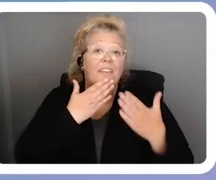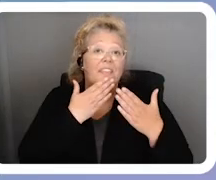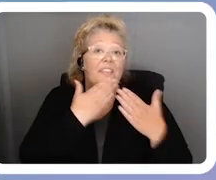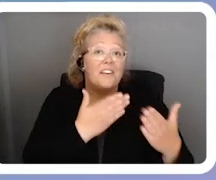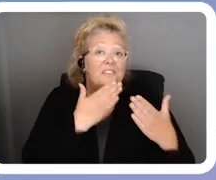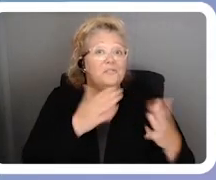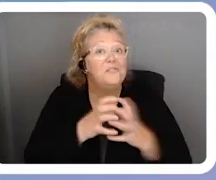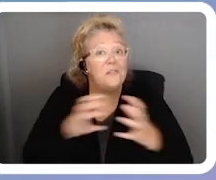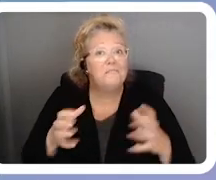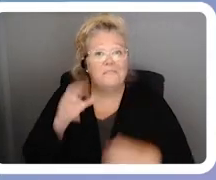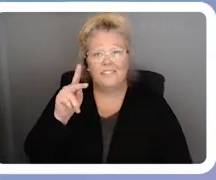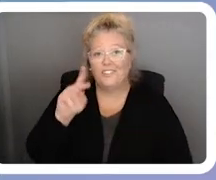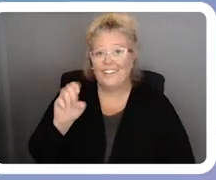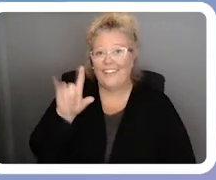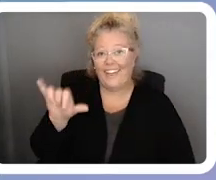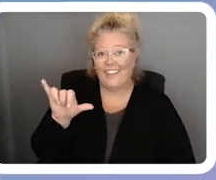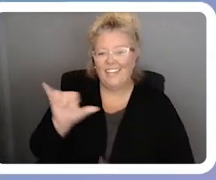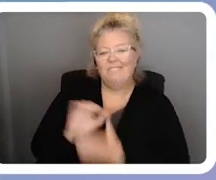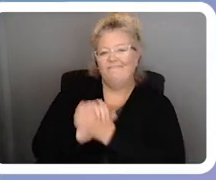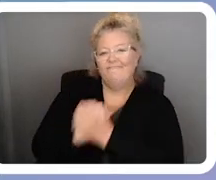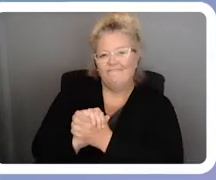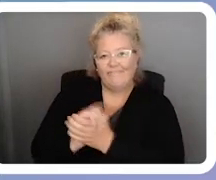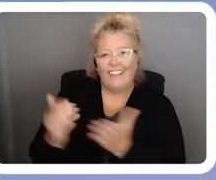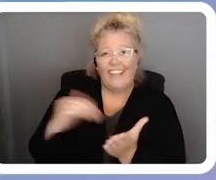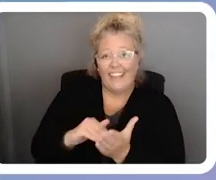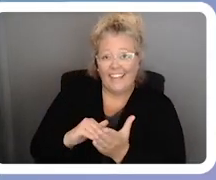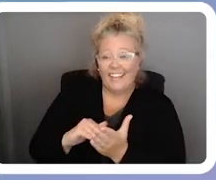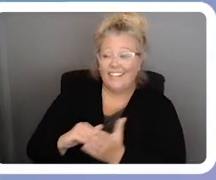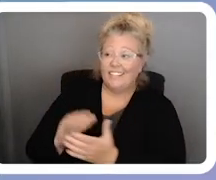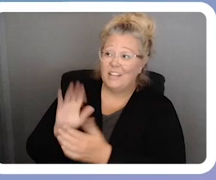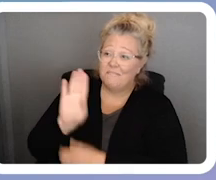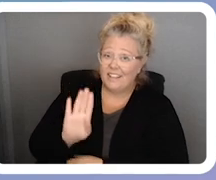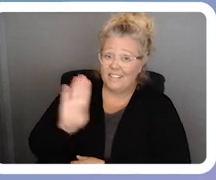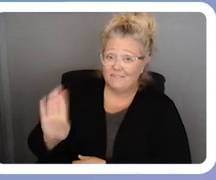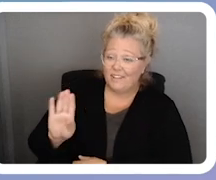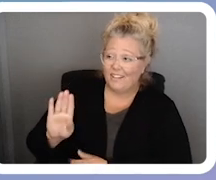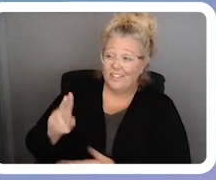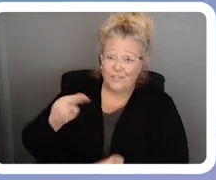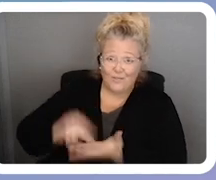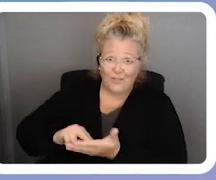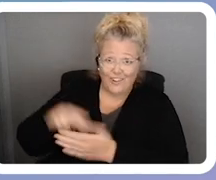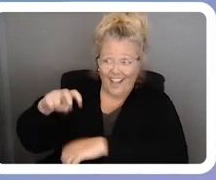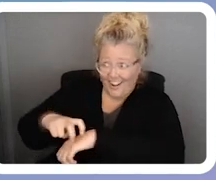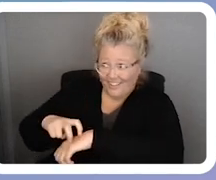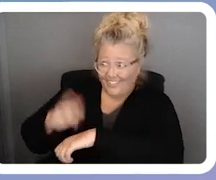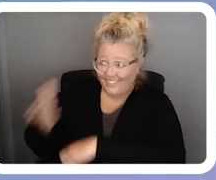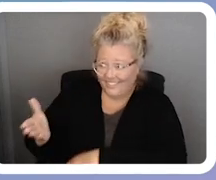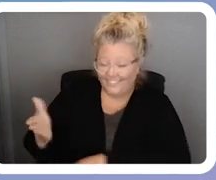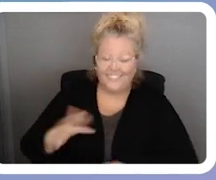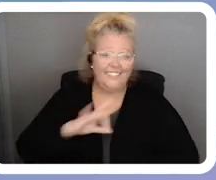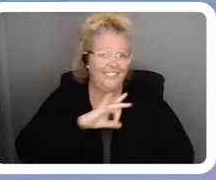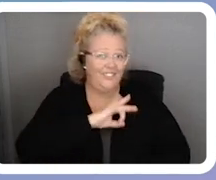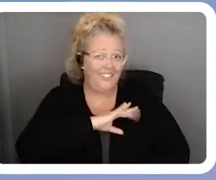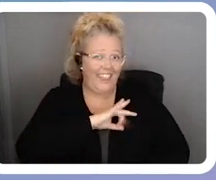Thank you so much, Kelly, and congratulations again to Best Buddies Northern Ireland and Best Buddies Chile,